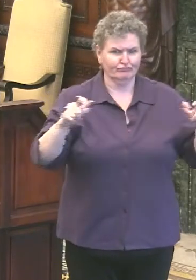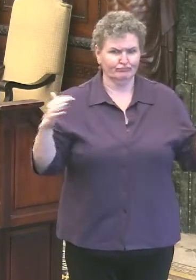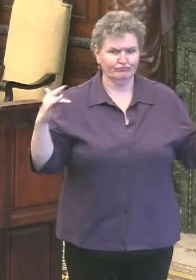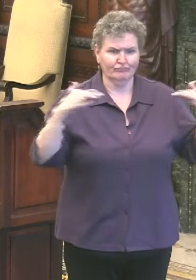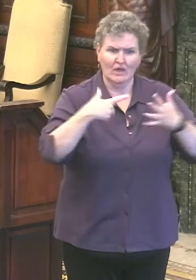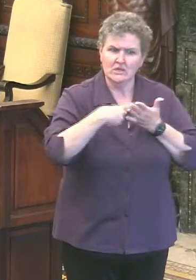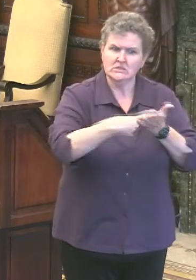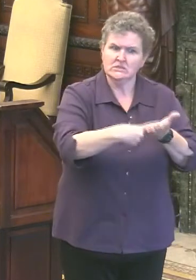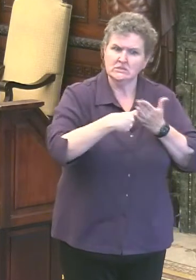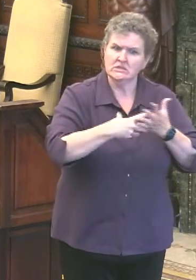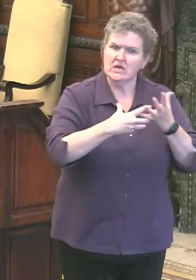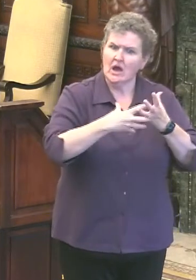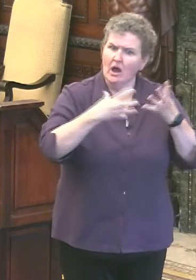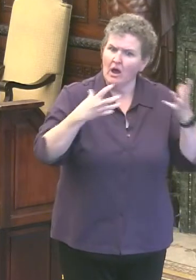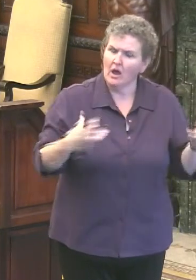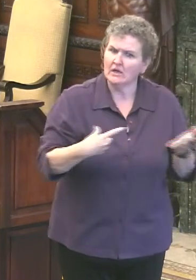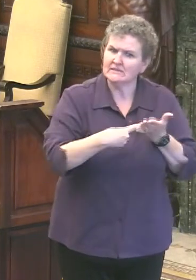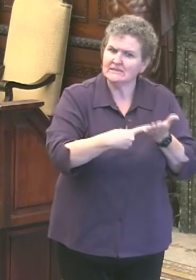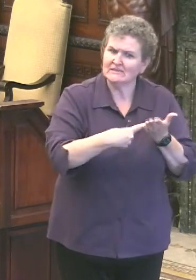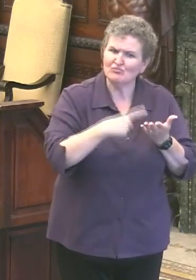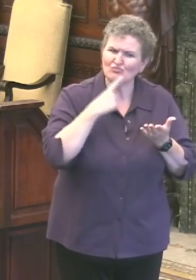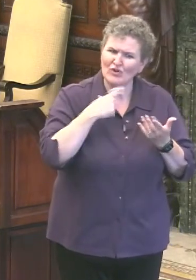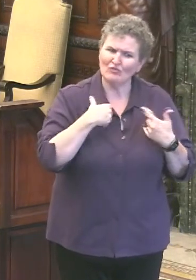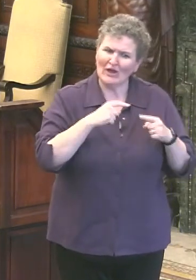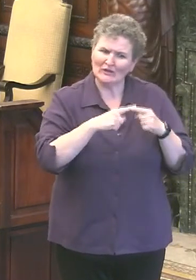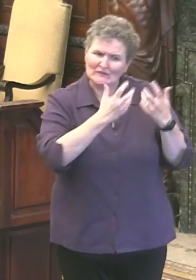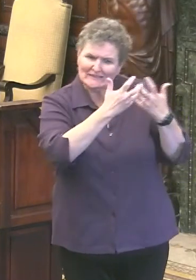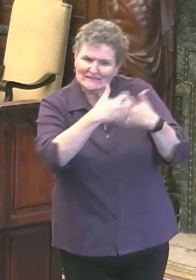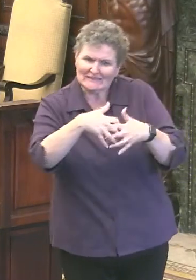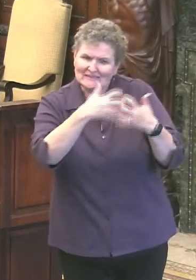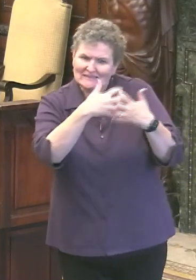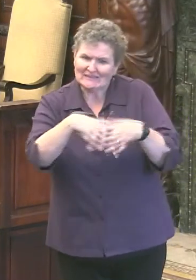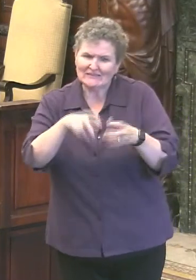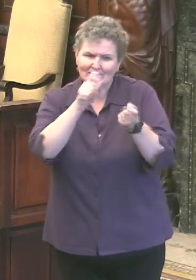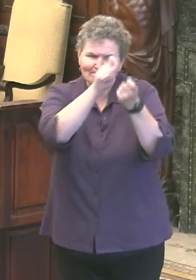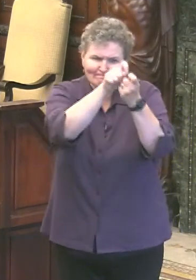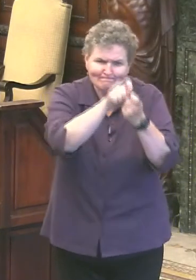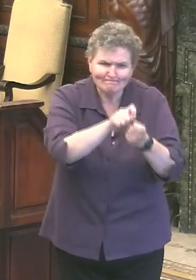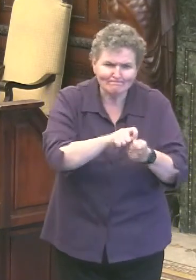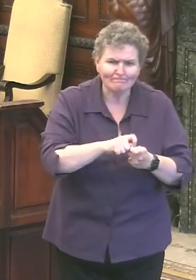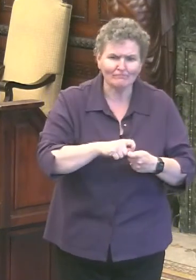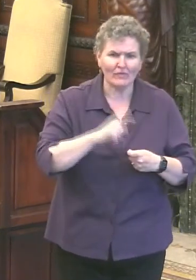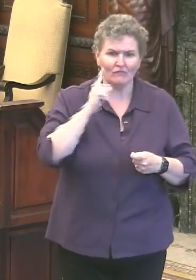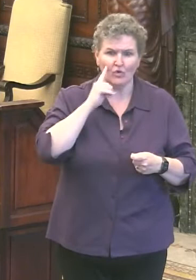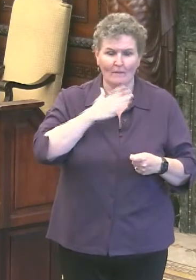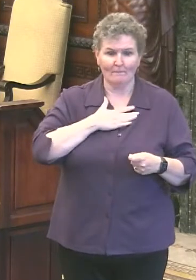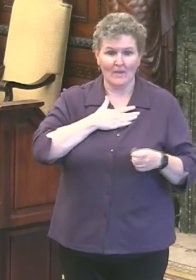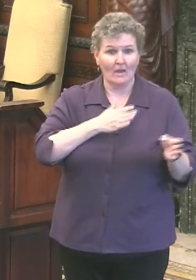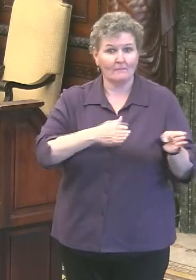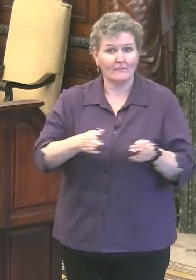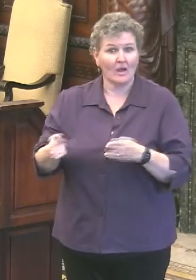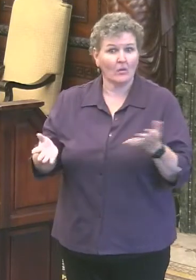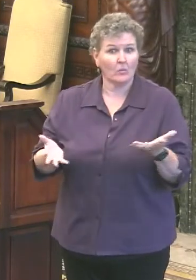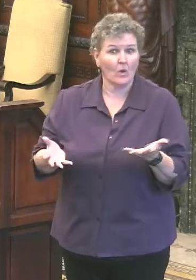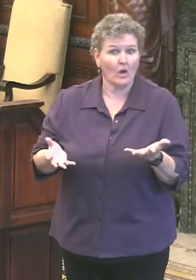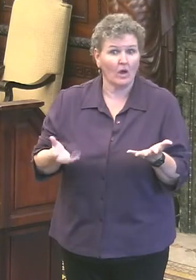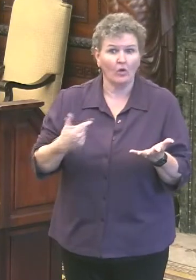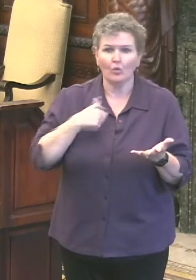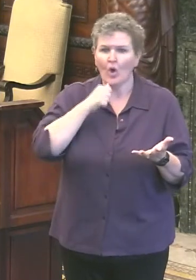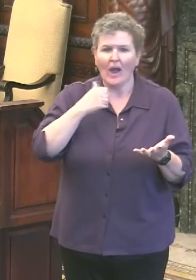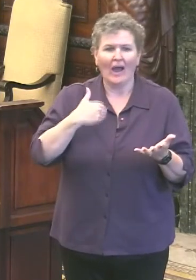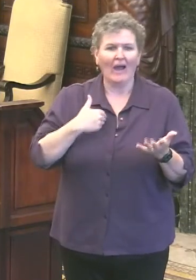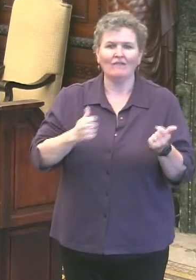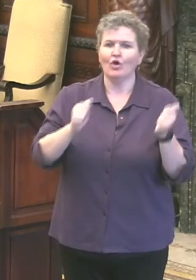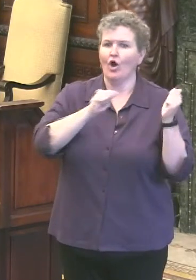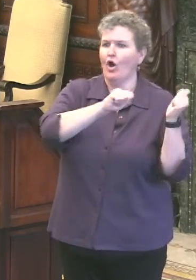working through what those details would be. But our plan will not likely have all children traveling